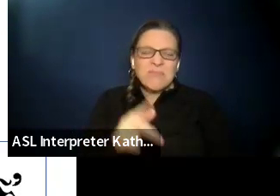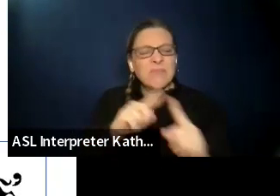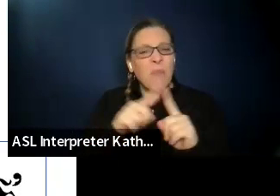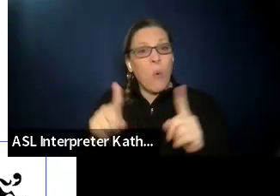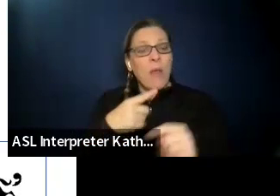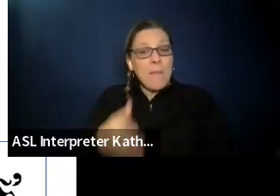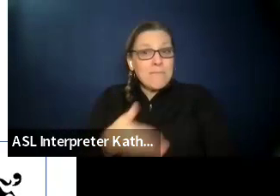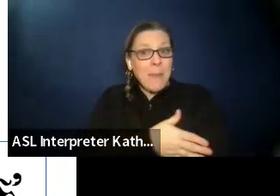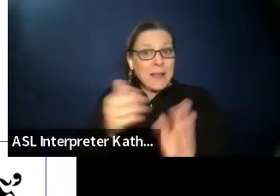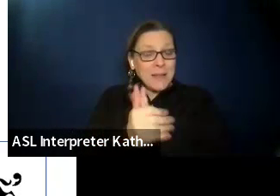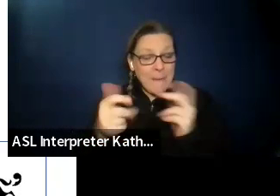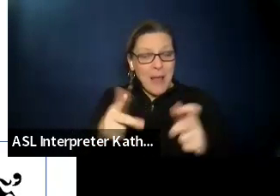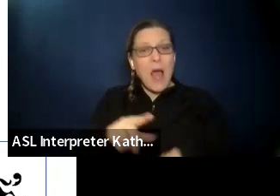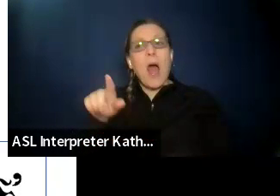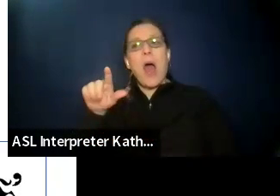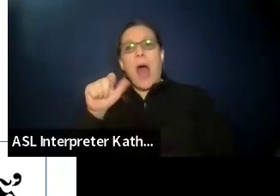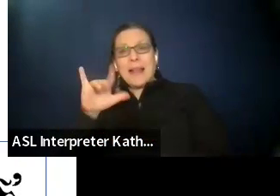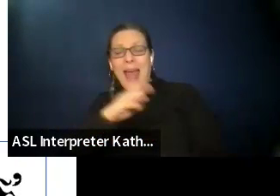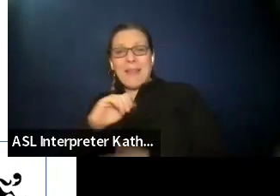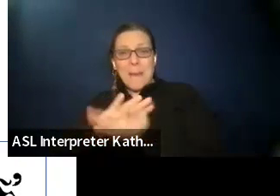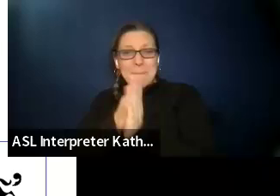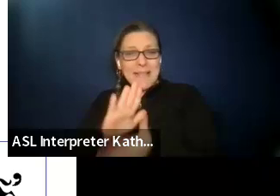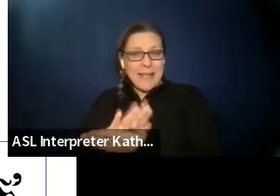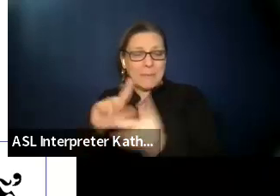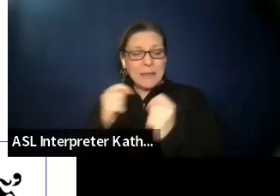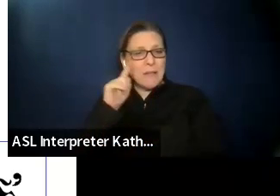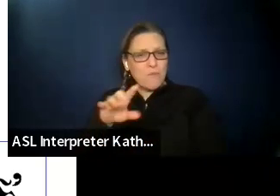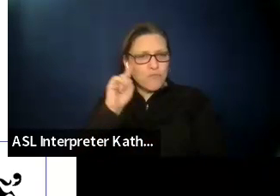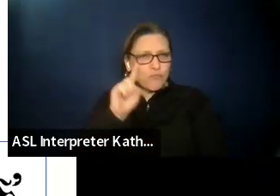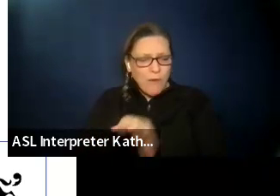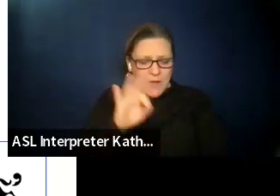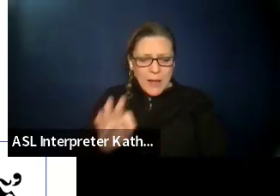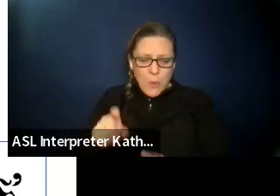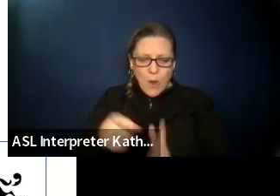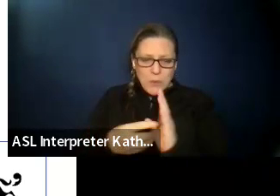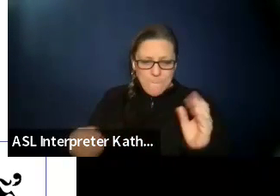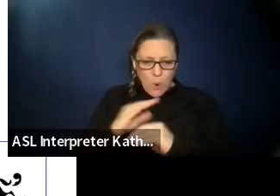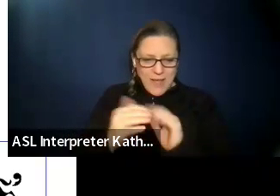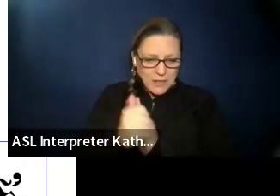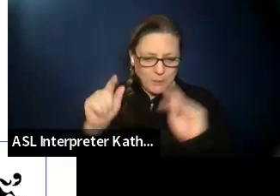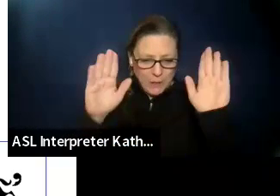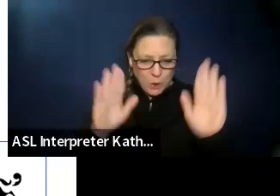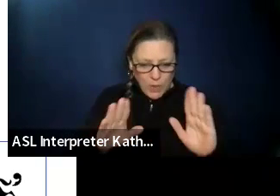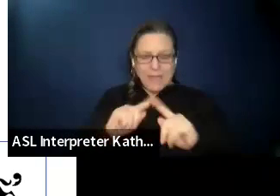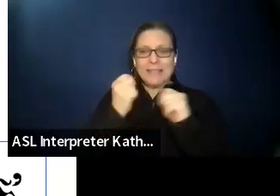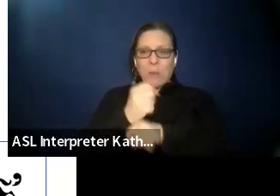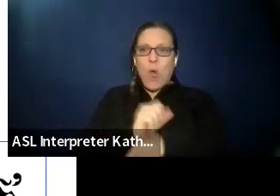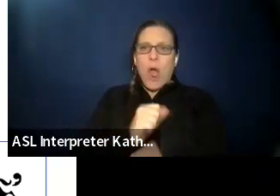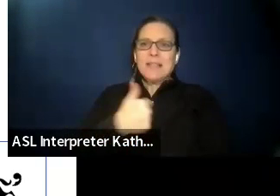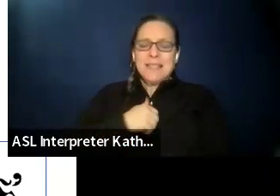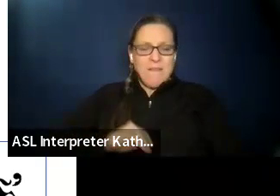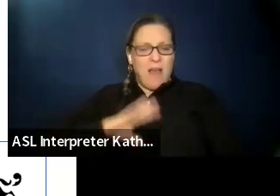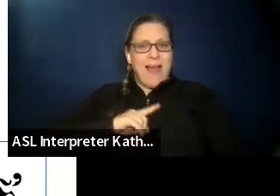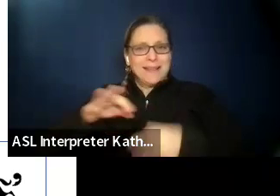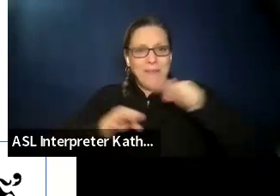strengthen their skills on the court, Aaliyah and the Peace Academy team discover that it takes more than talent to be great. It's teamwork and self-confidence that